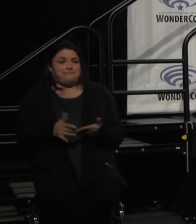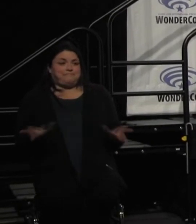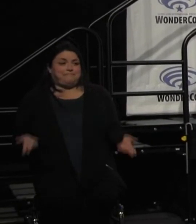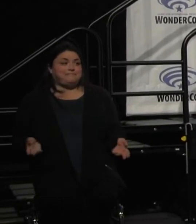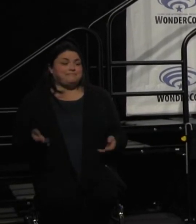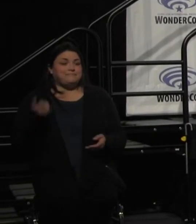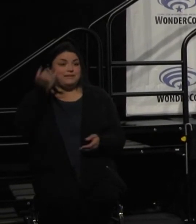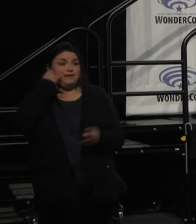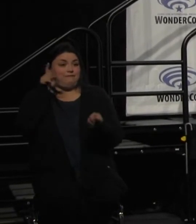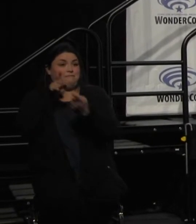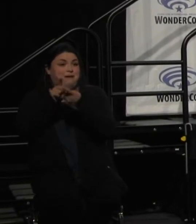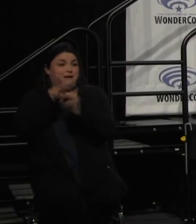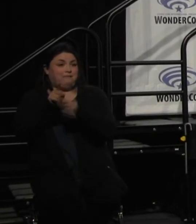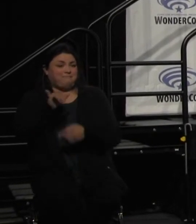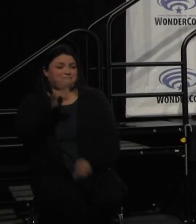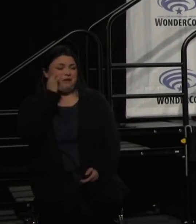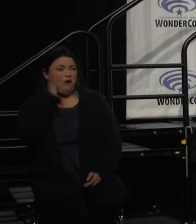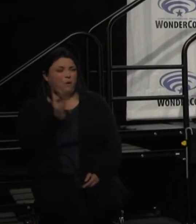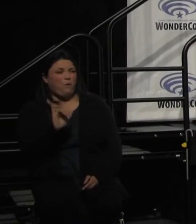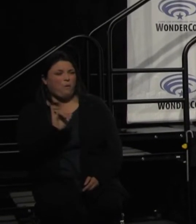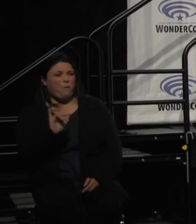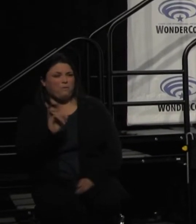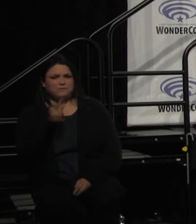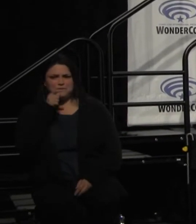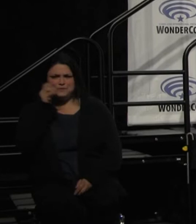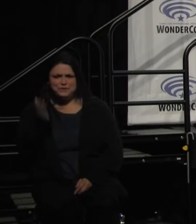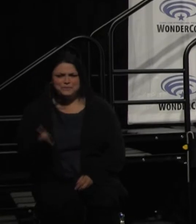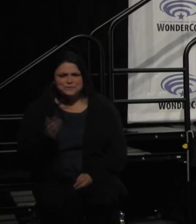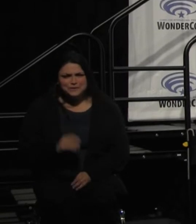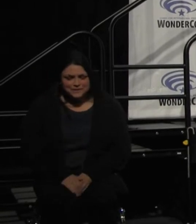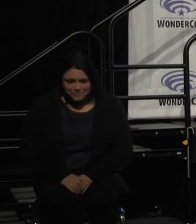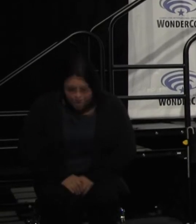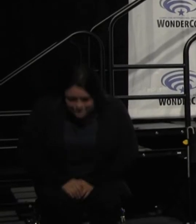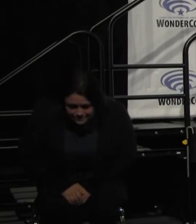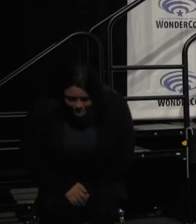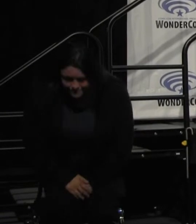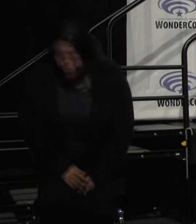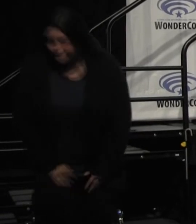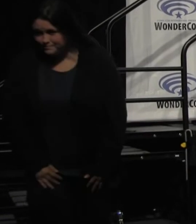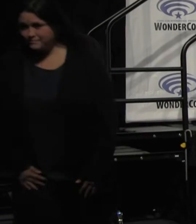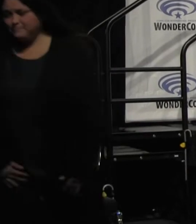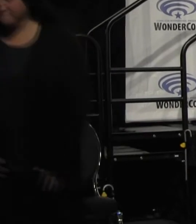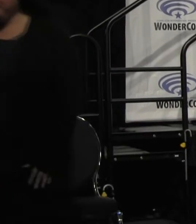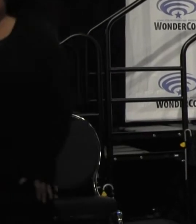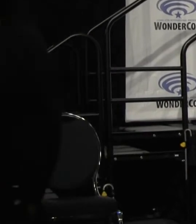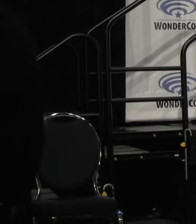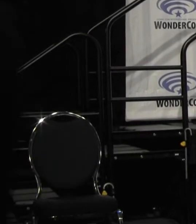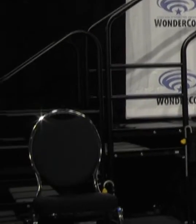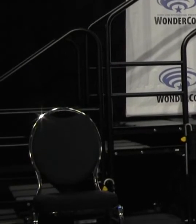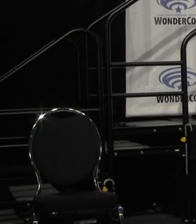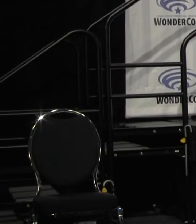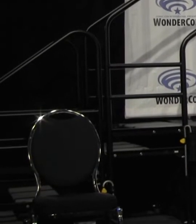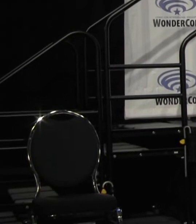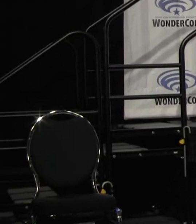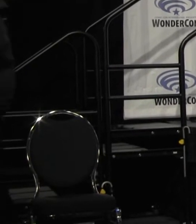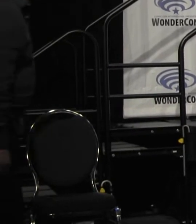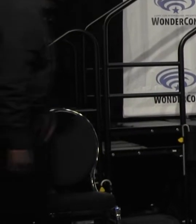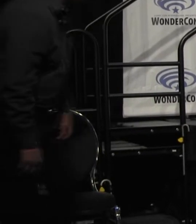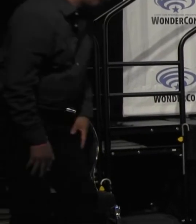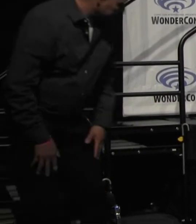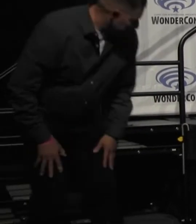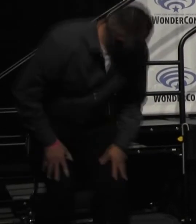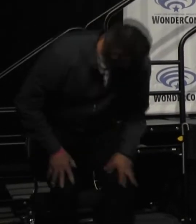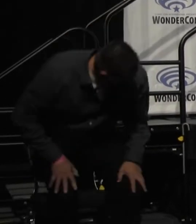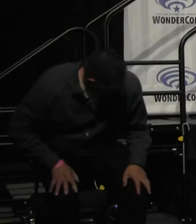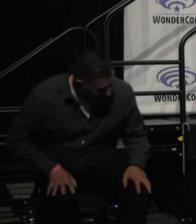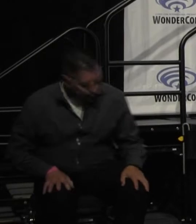And if you did meet him, you go, "Oh, who are you?" No, but it was such an honor and a thrill to